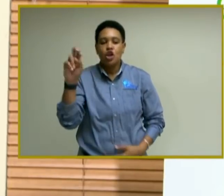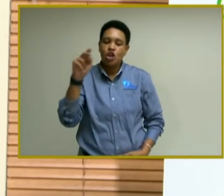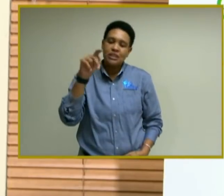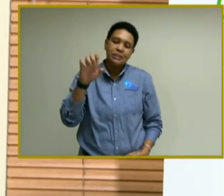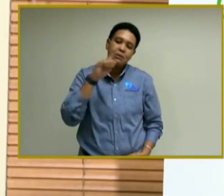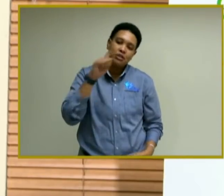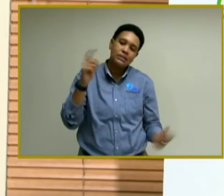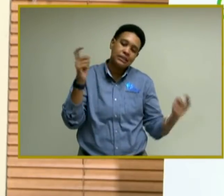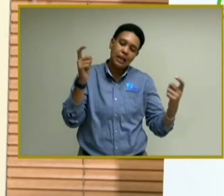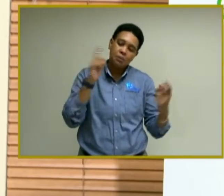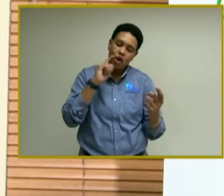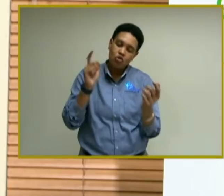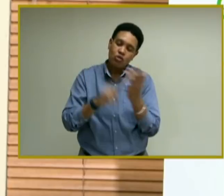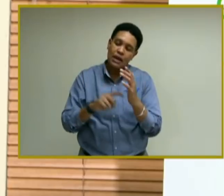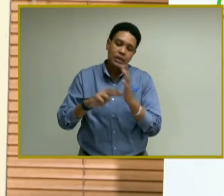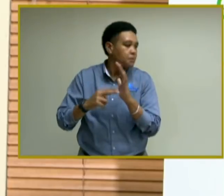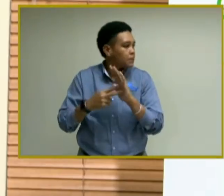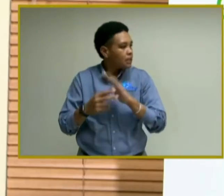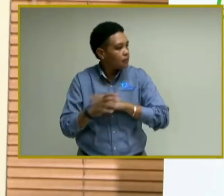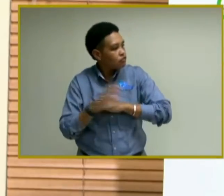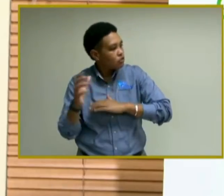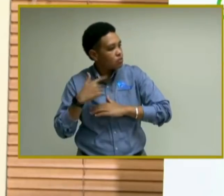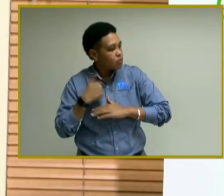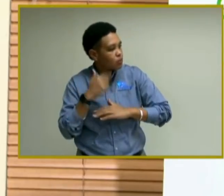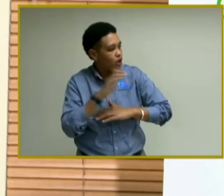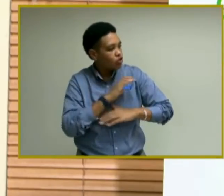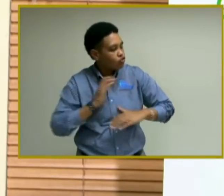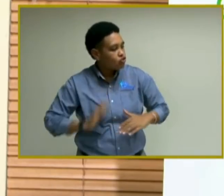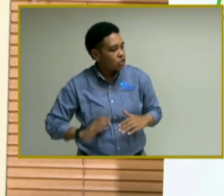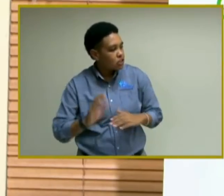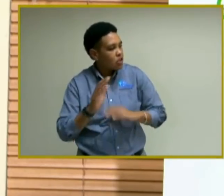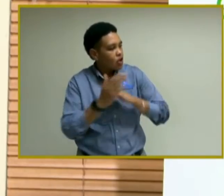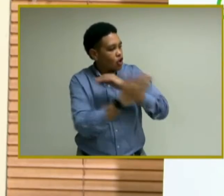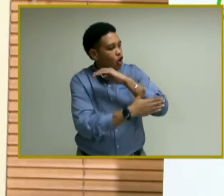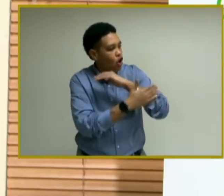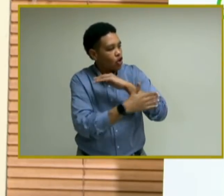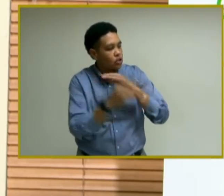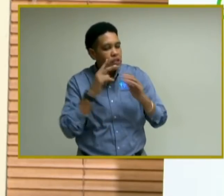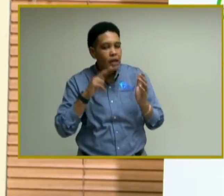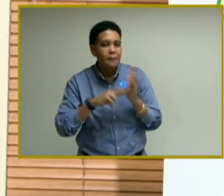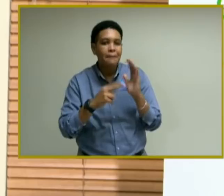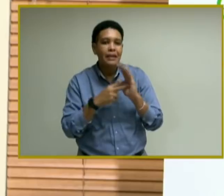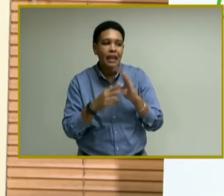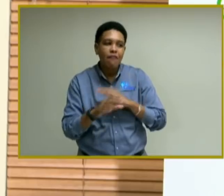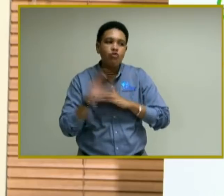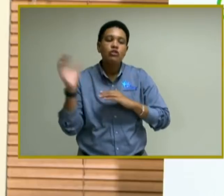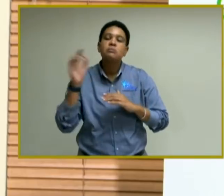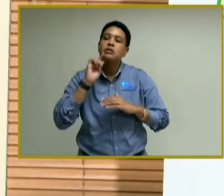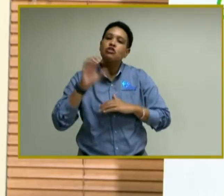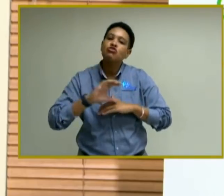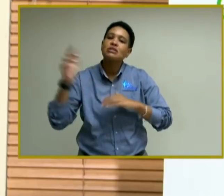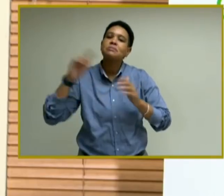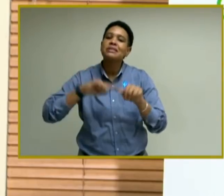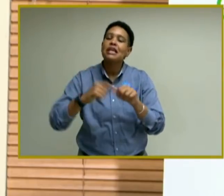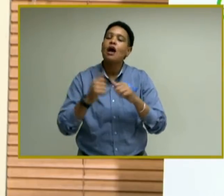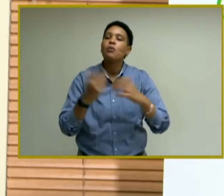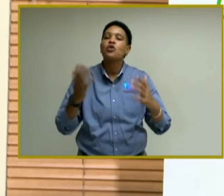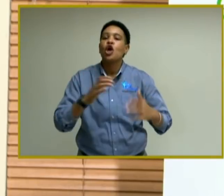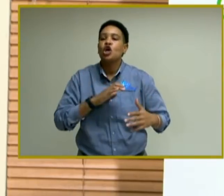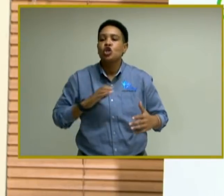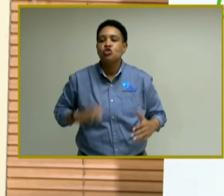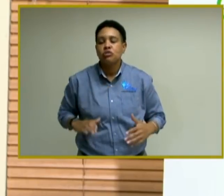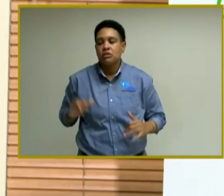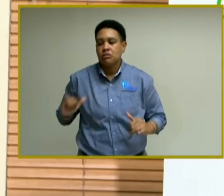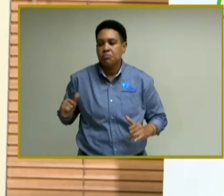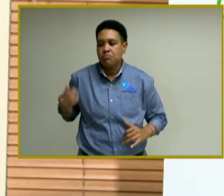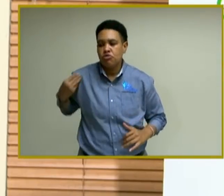the meaning of Christmas. We are a Christian country, and the significance of Christmas starts with those Christian